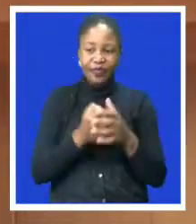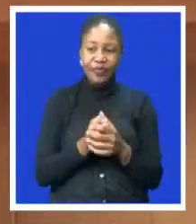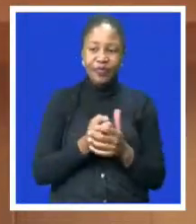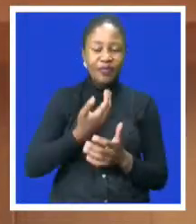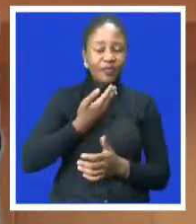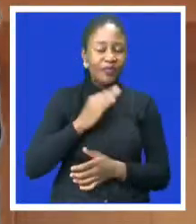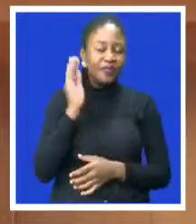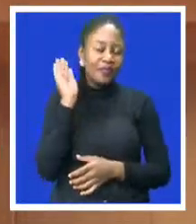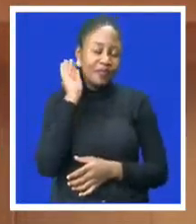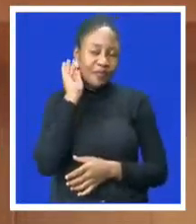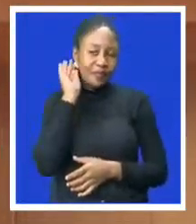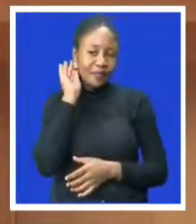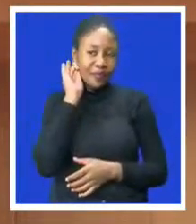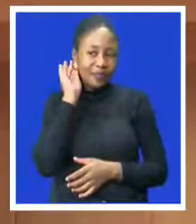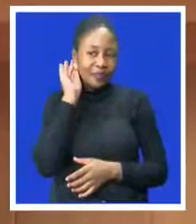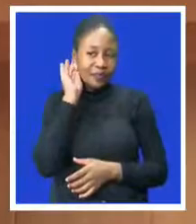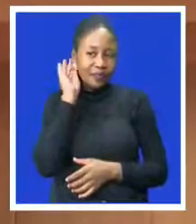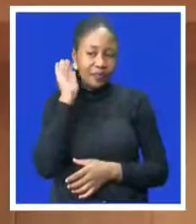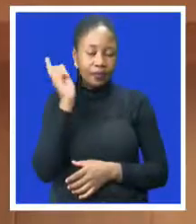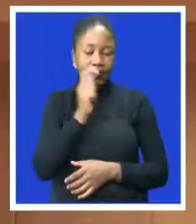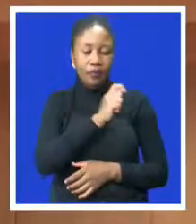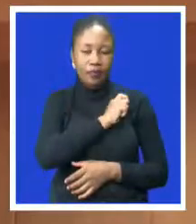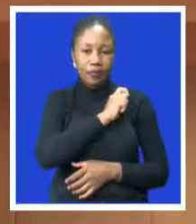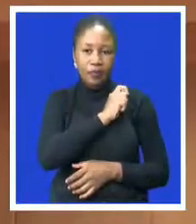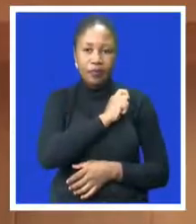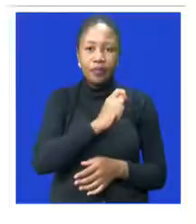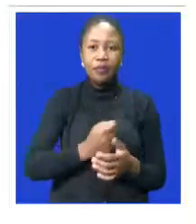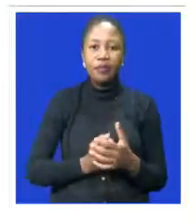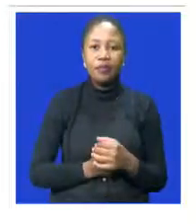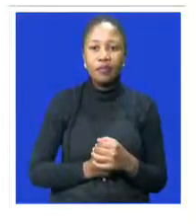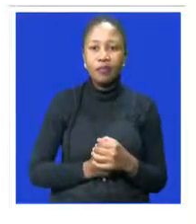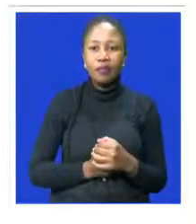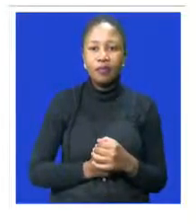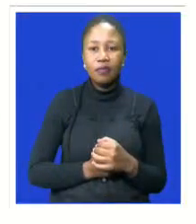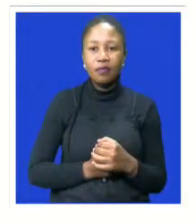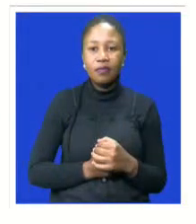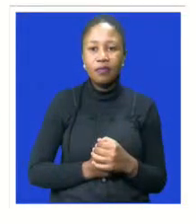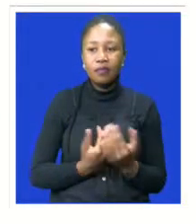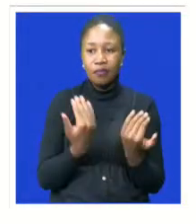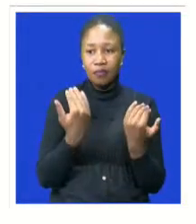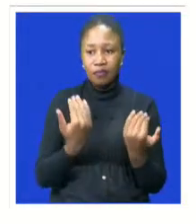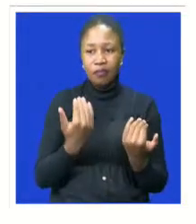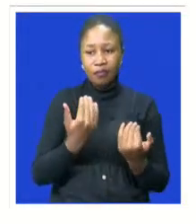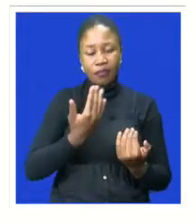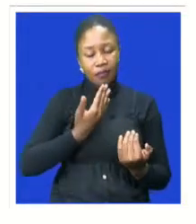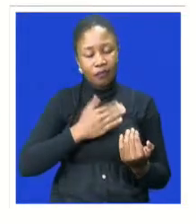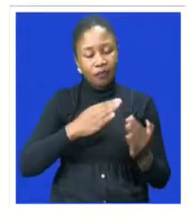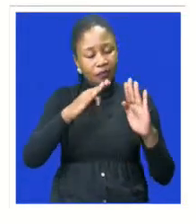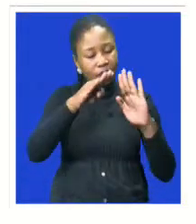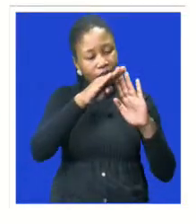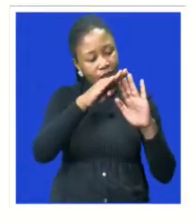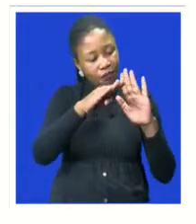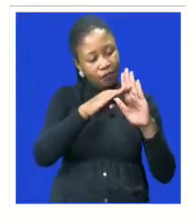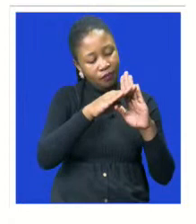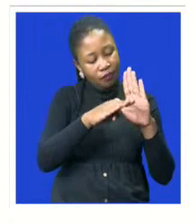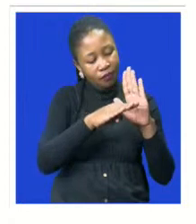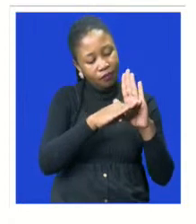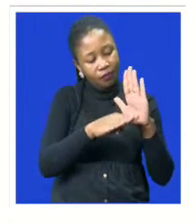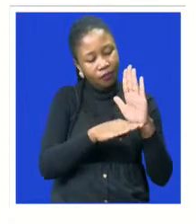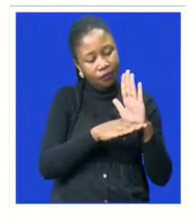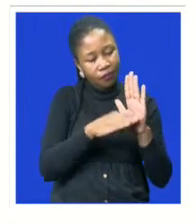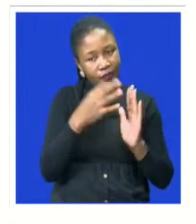Okay? Now, dear Lena, I want you to list at least 3 things. At least